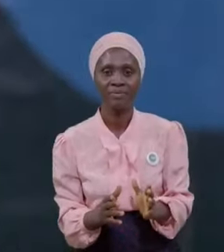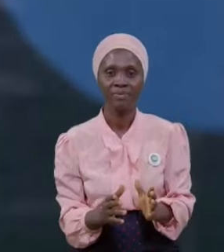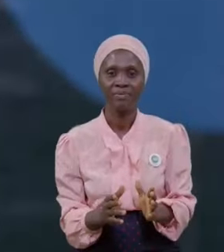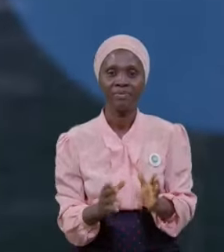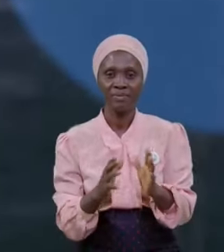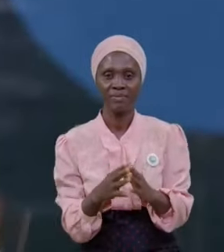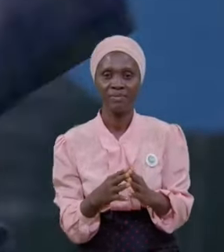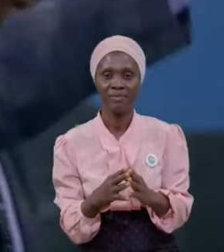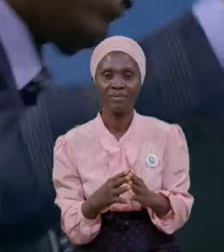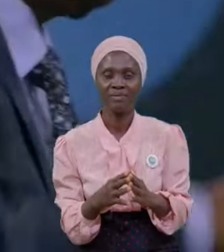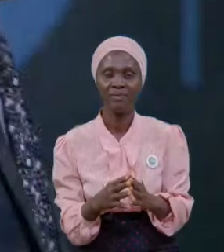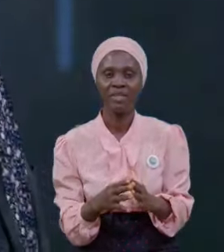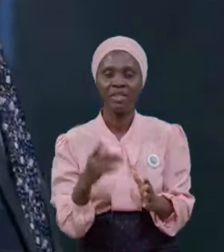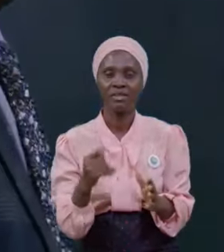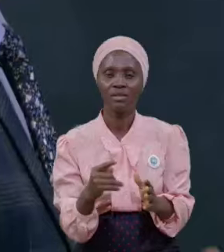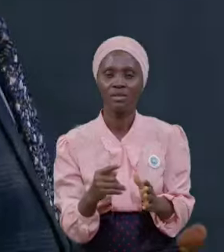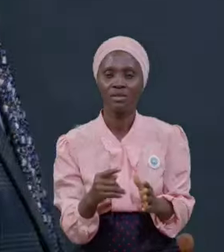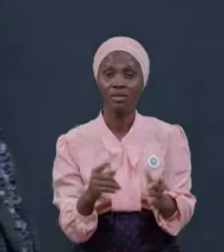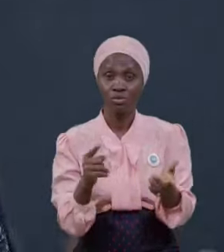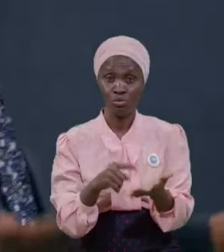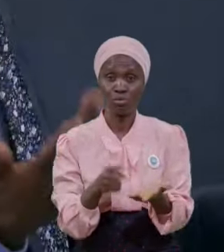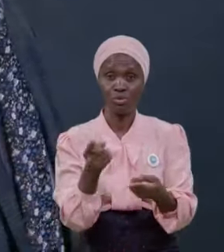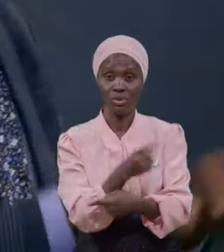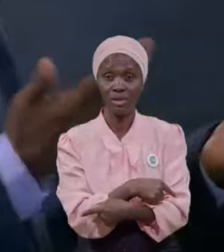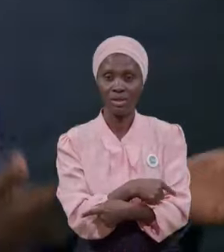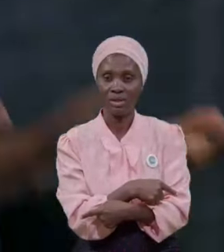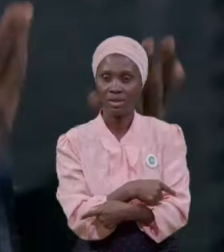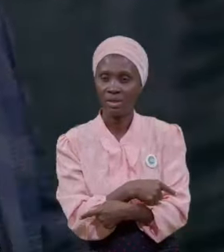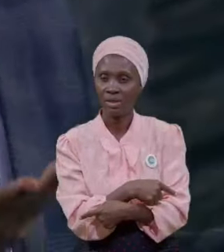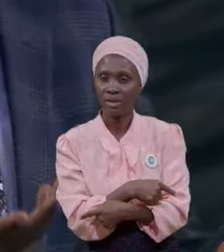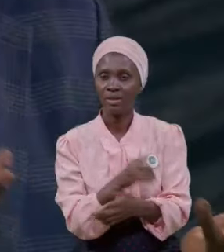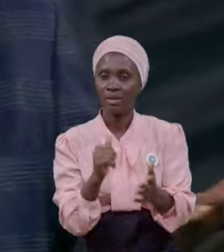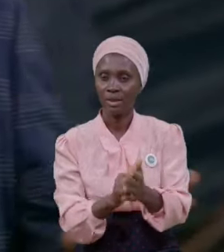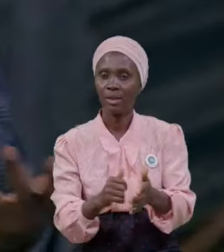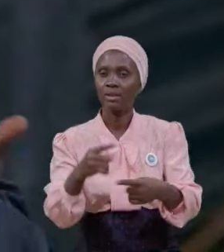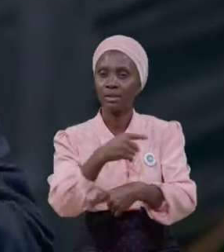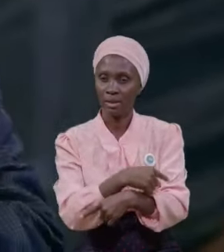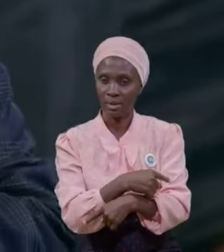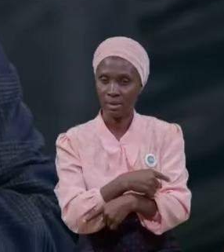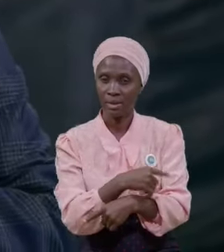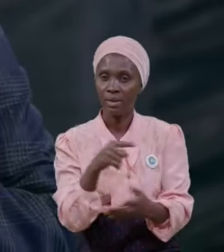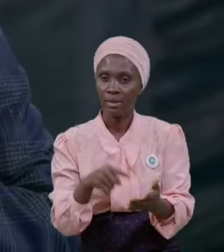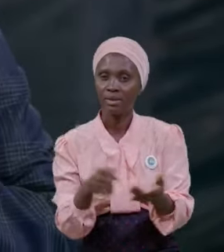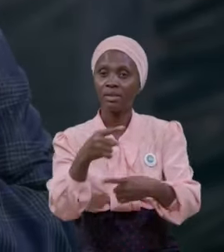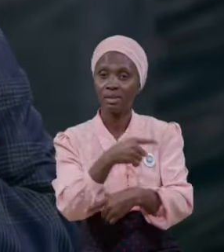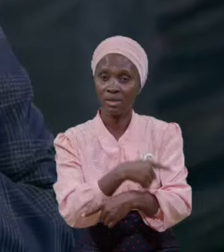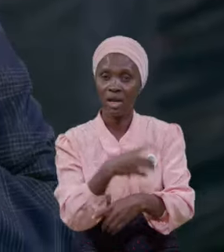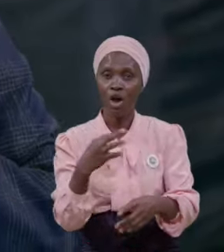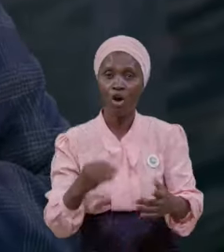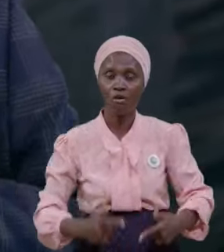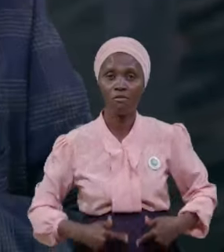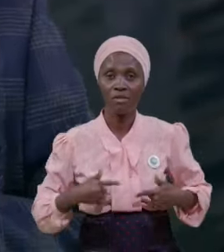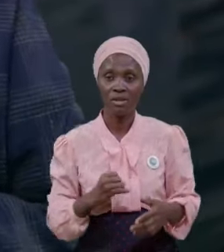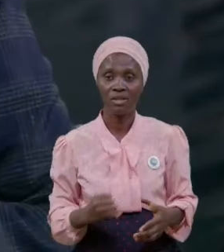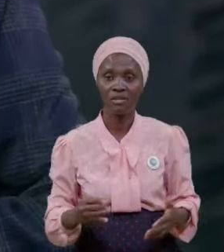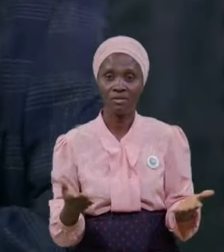day, that day. This day of living here in the grace of God, in the